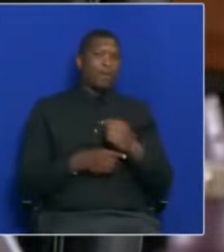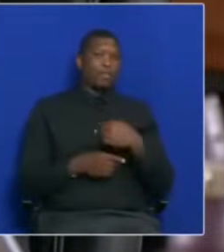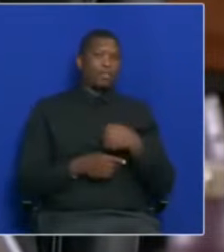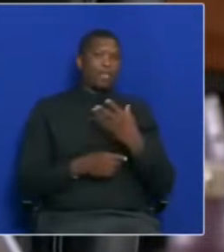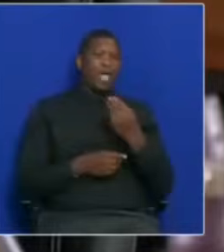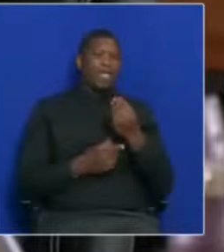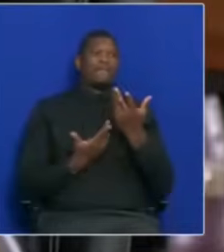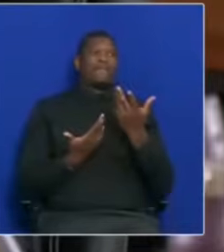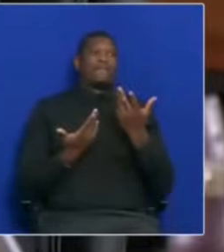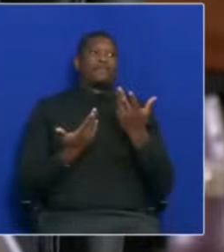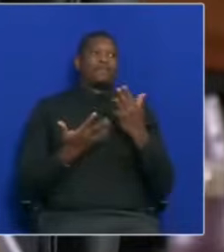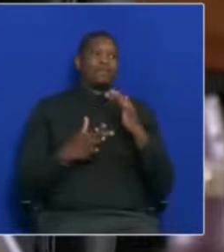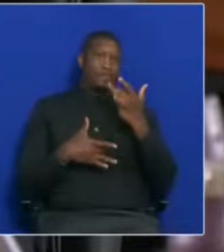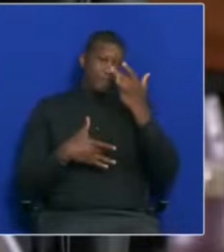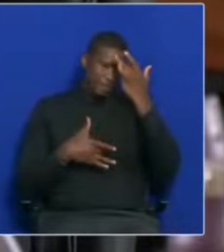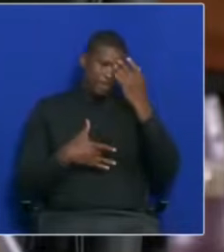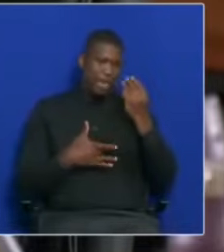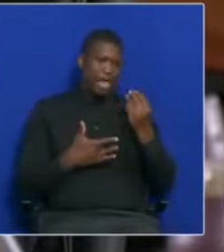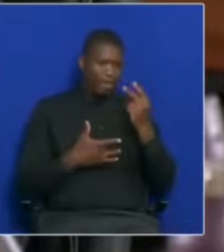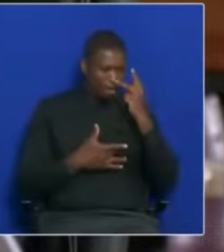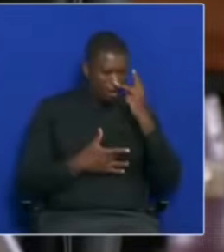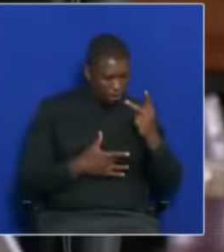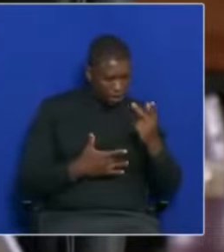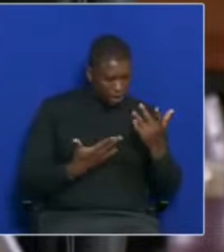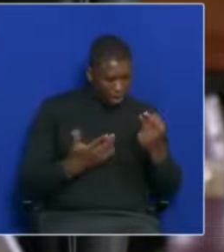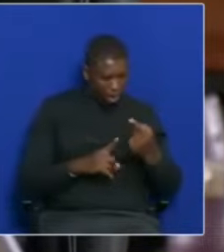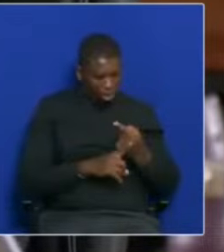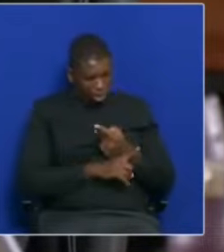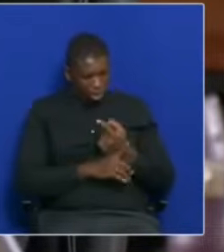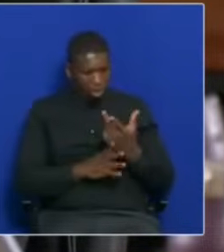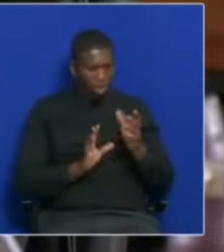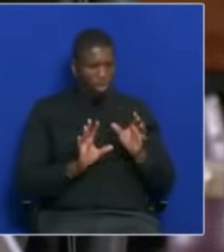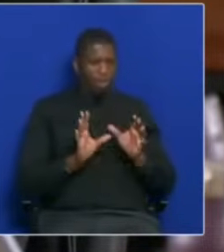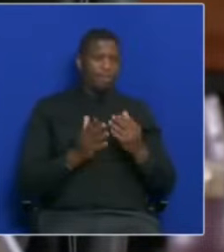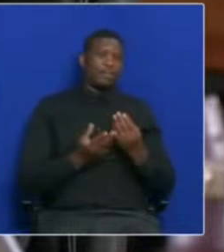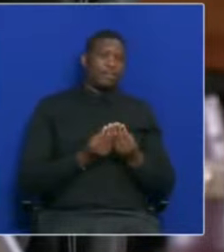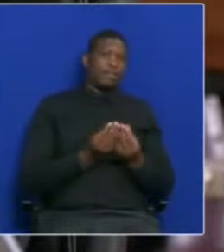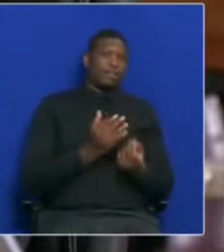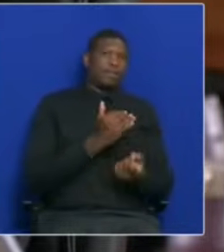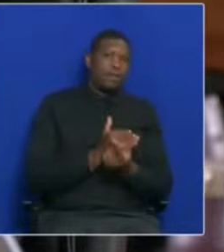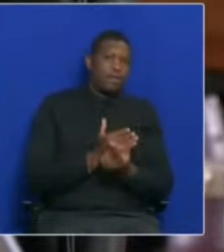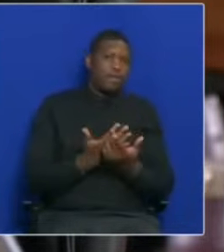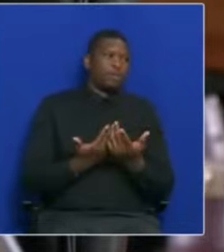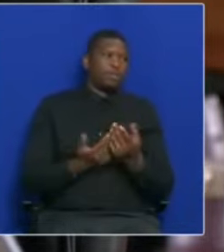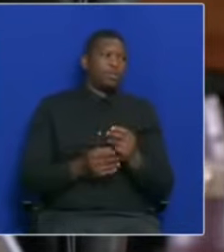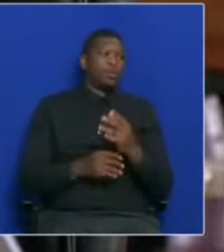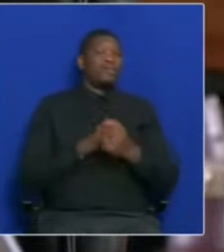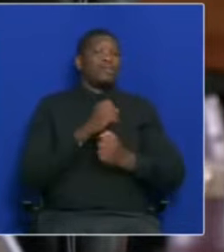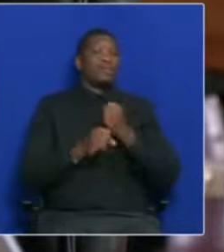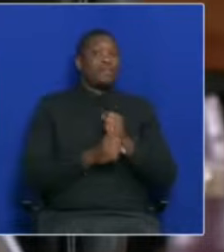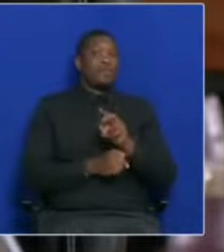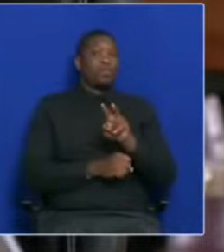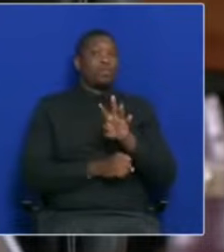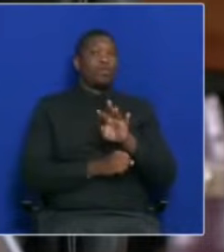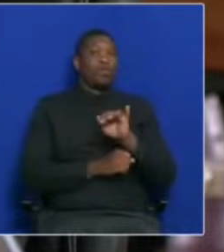So I see something, but I read something else. So this is 24 July